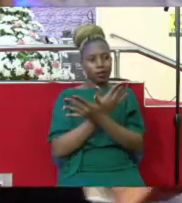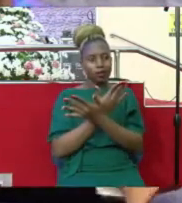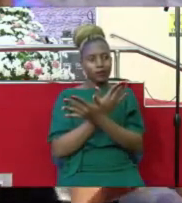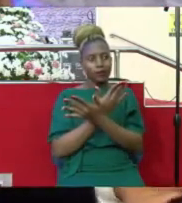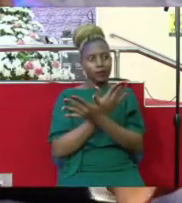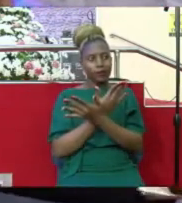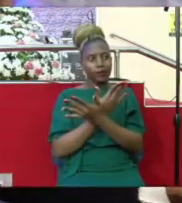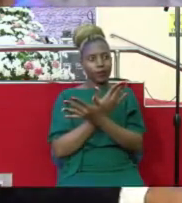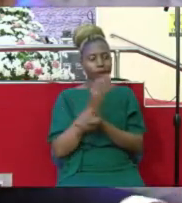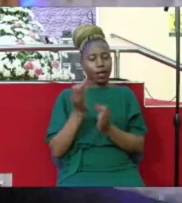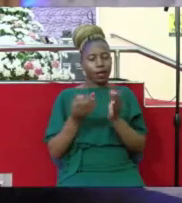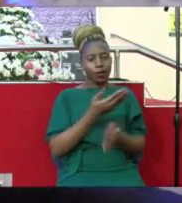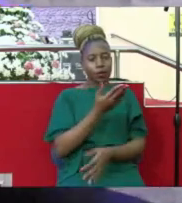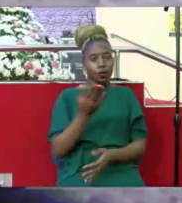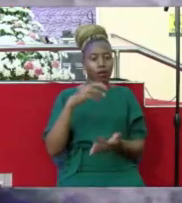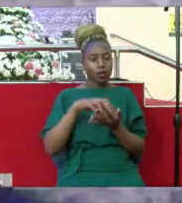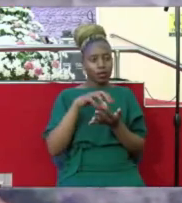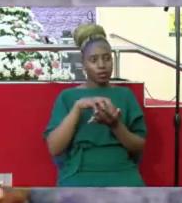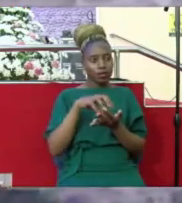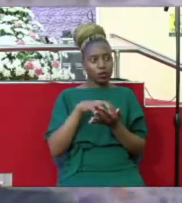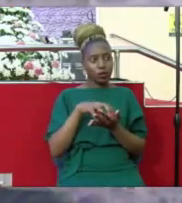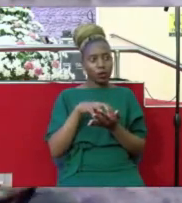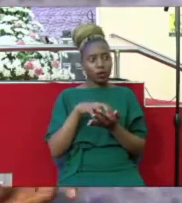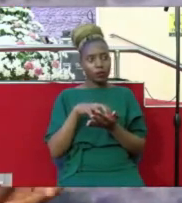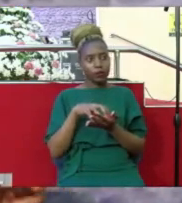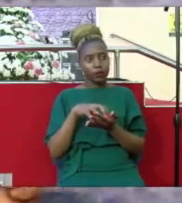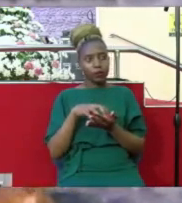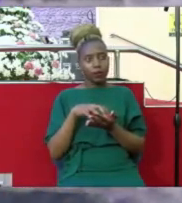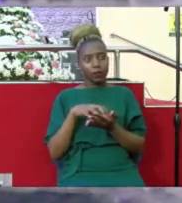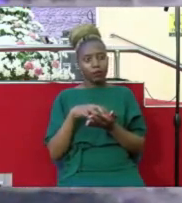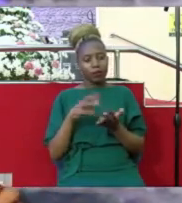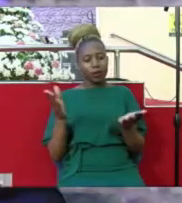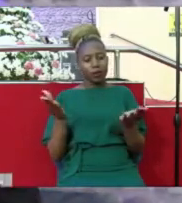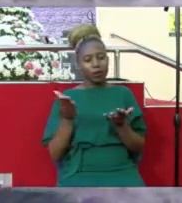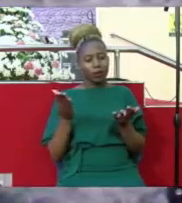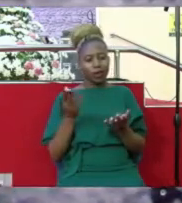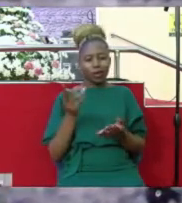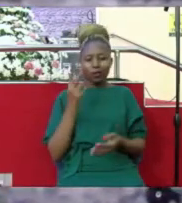And if you are in a season where it seems like there's no shape,